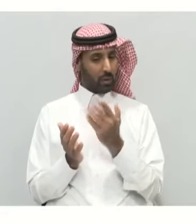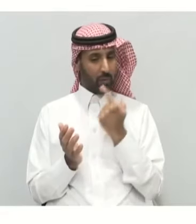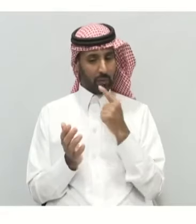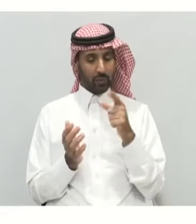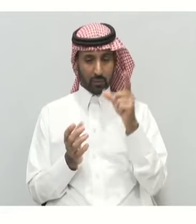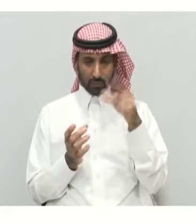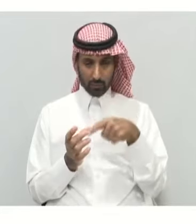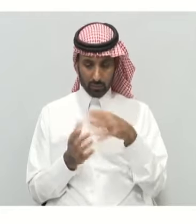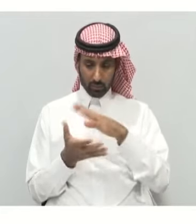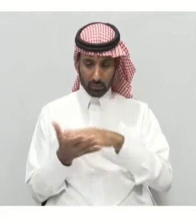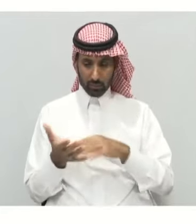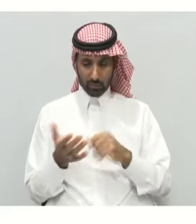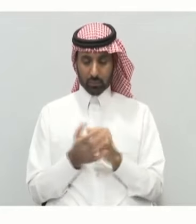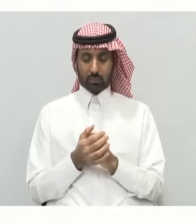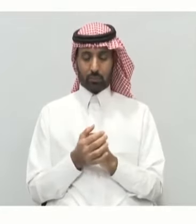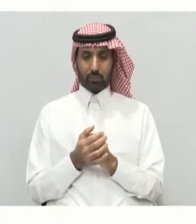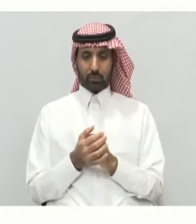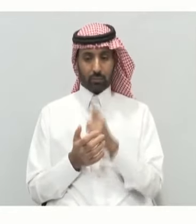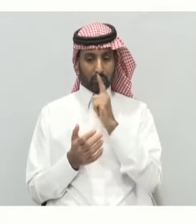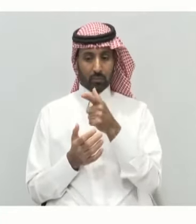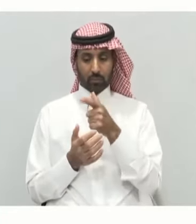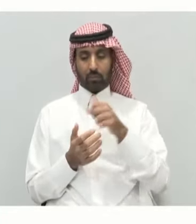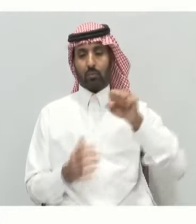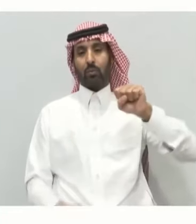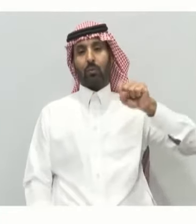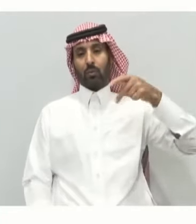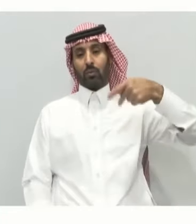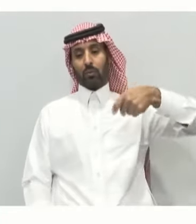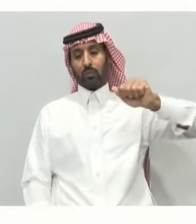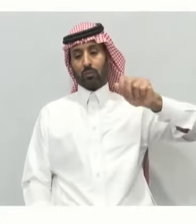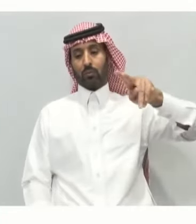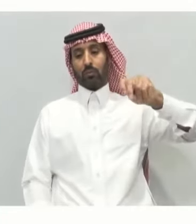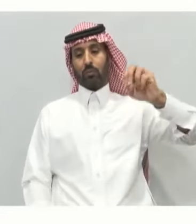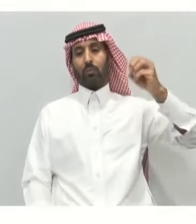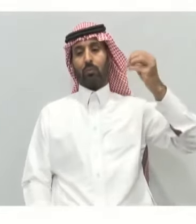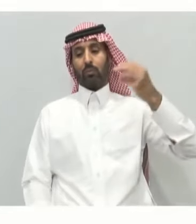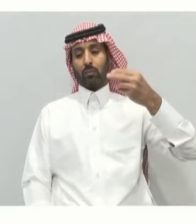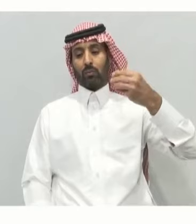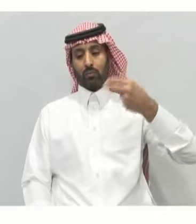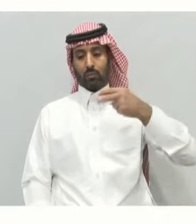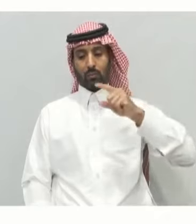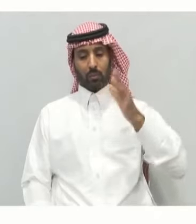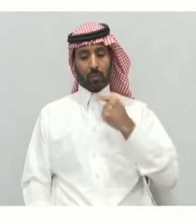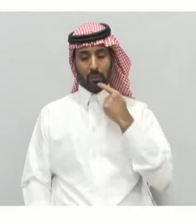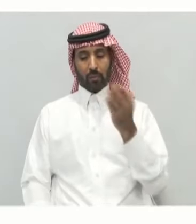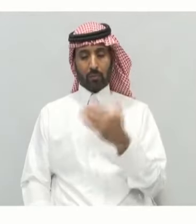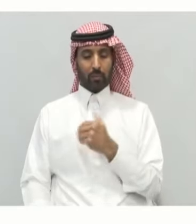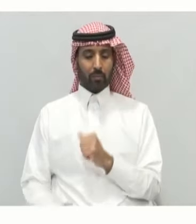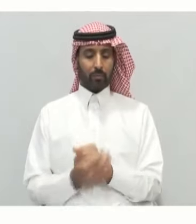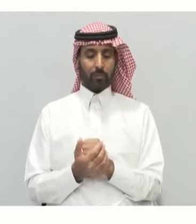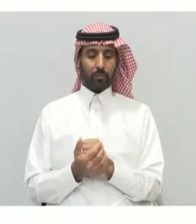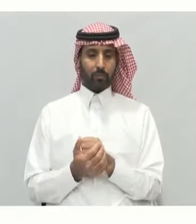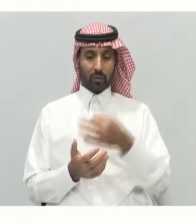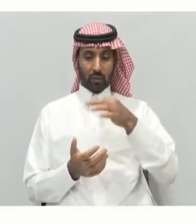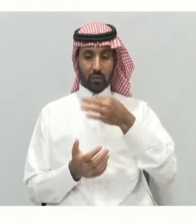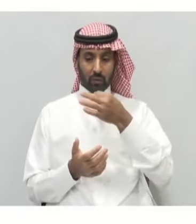see. Those are the subjects. Here we have English, history, math, French, science. So there is